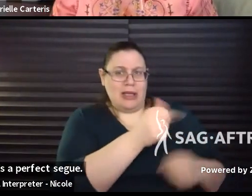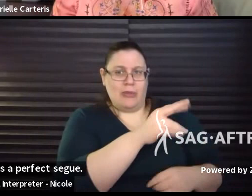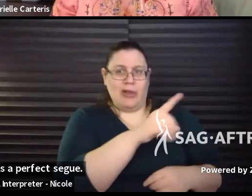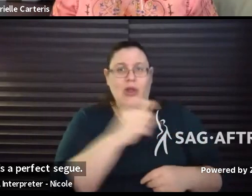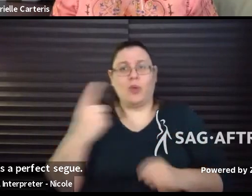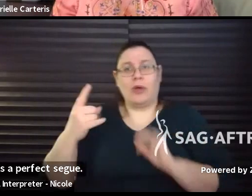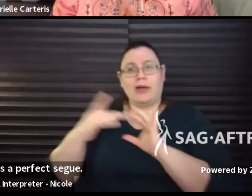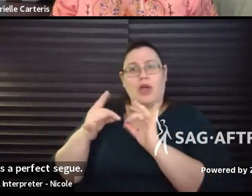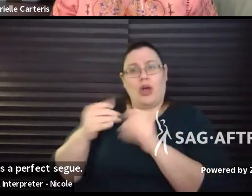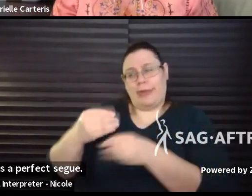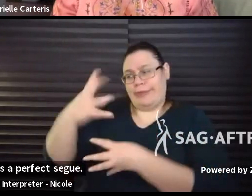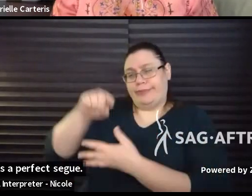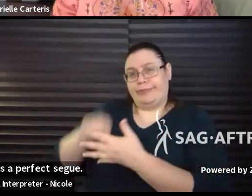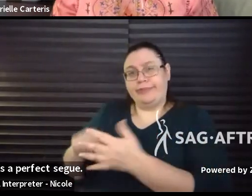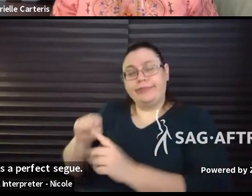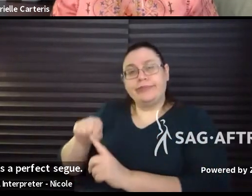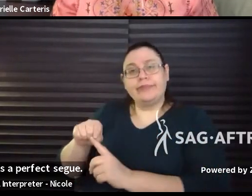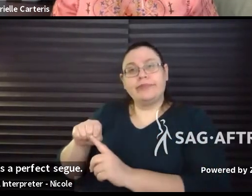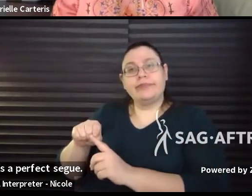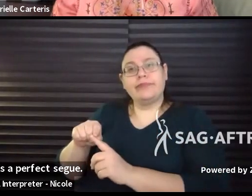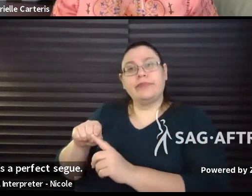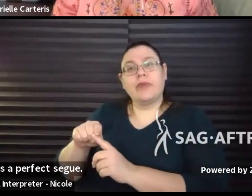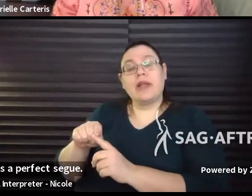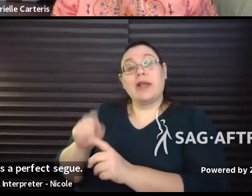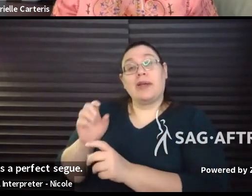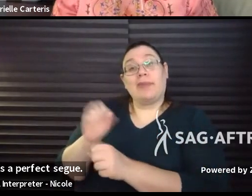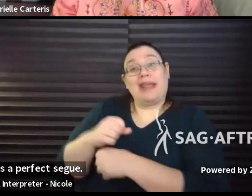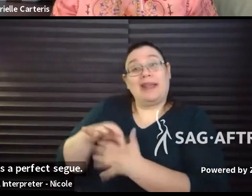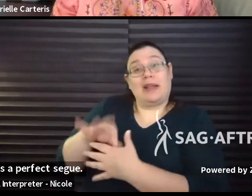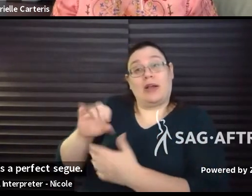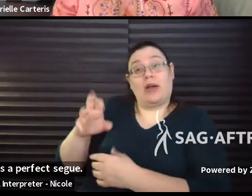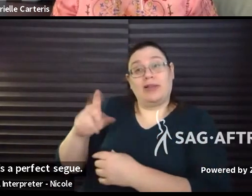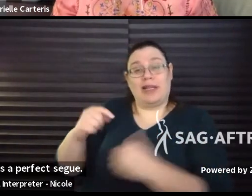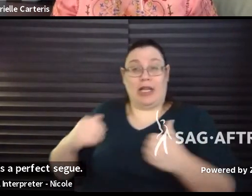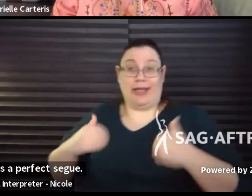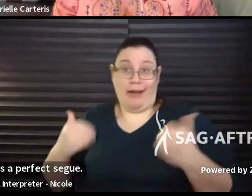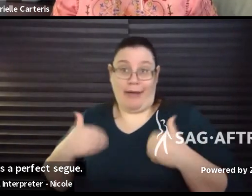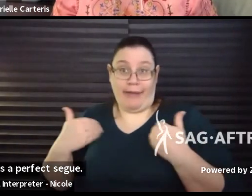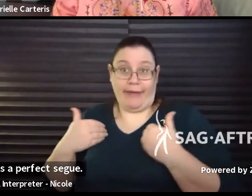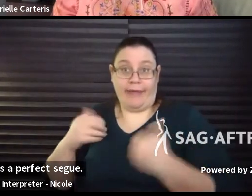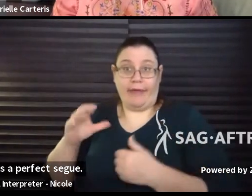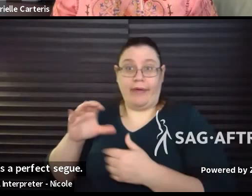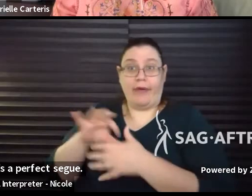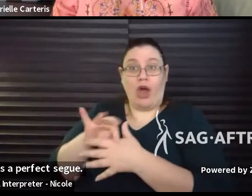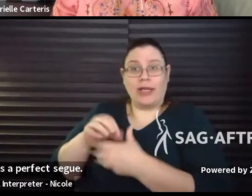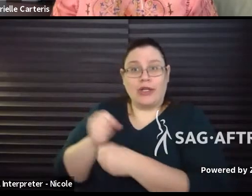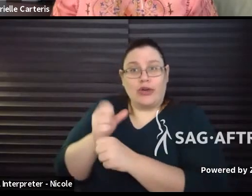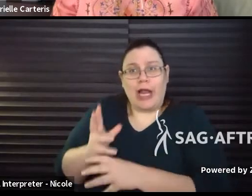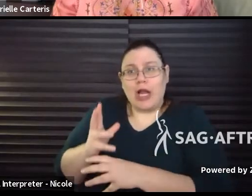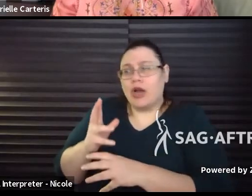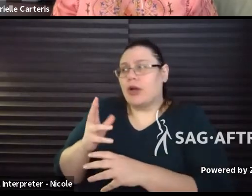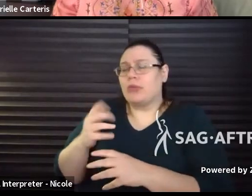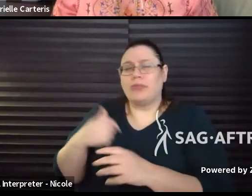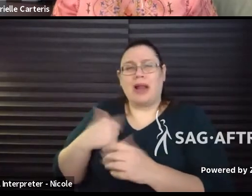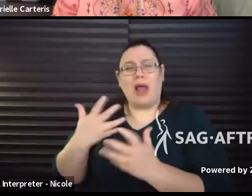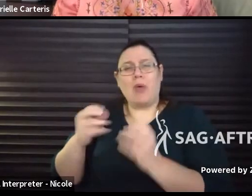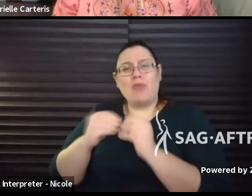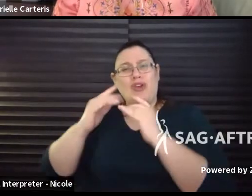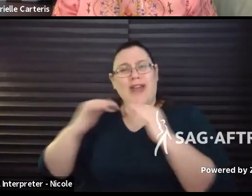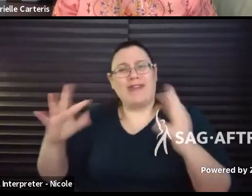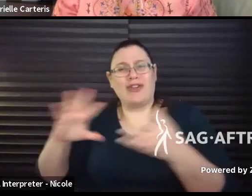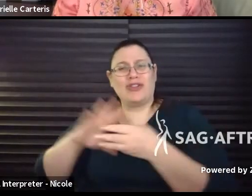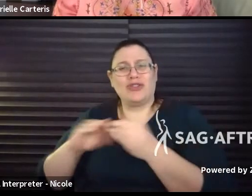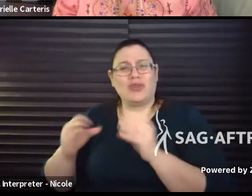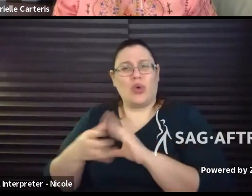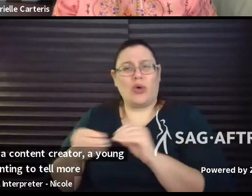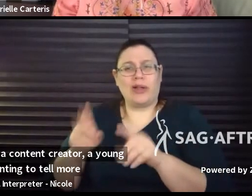about being a content creator, a young content creator, and wanting to tell more diverse stories than what they